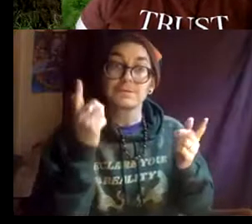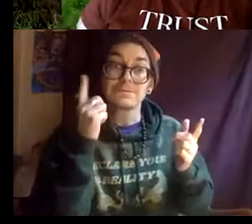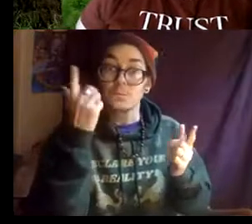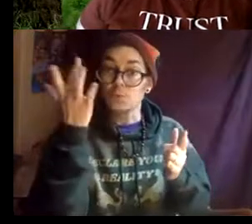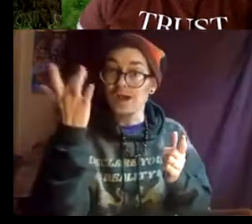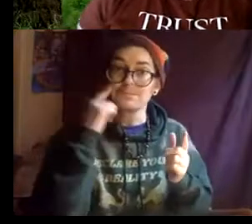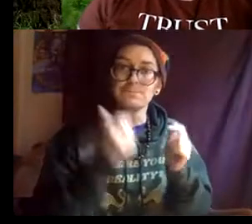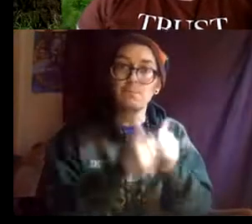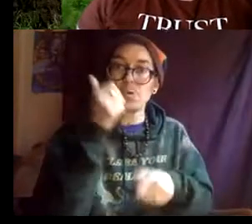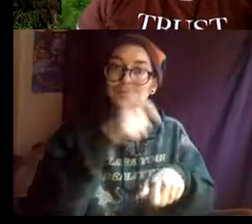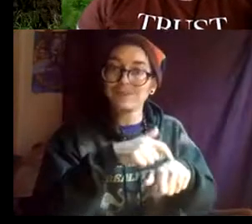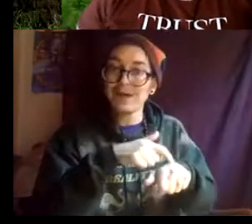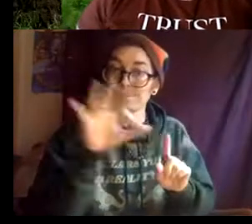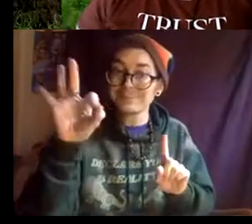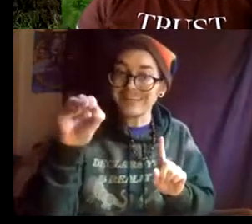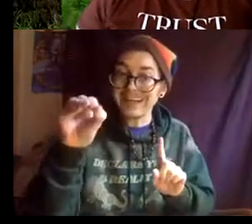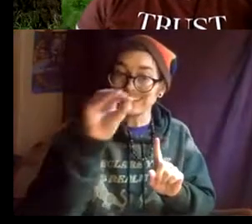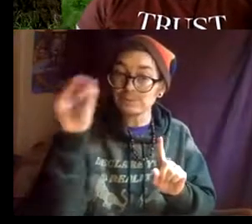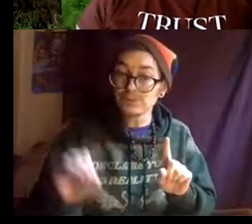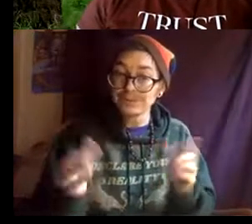give other people.